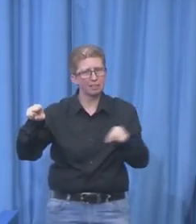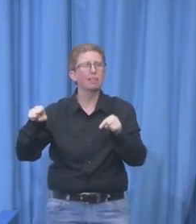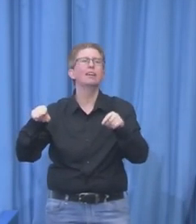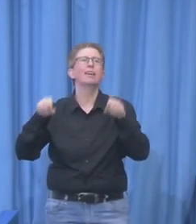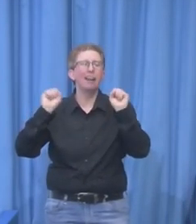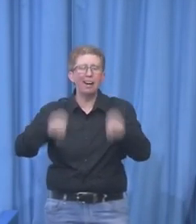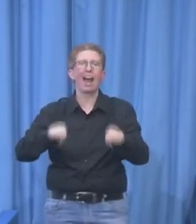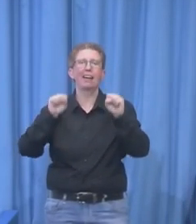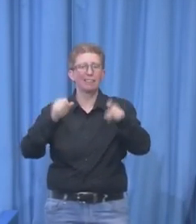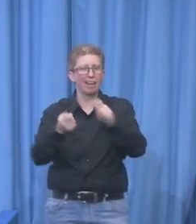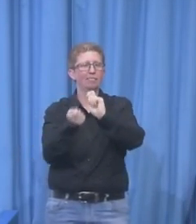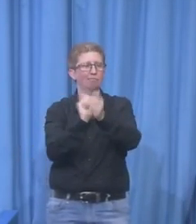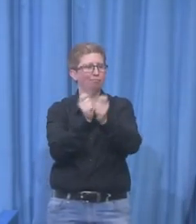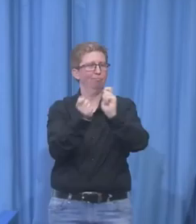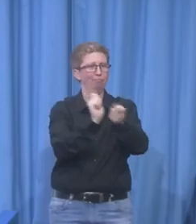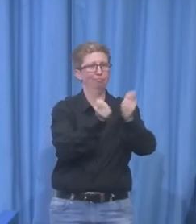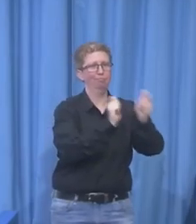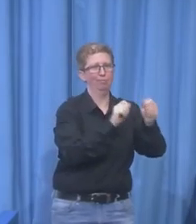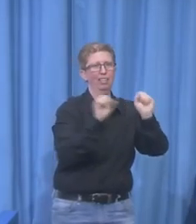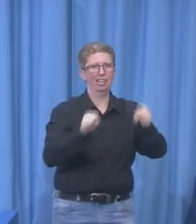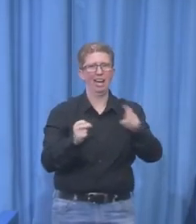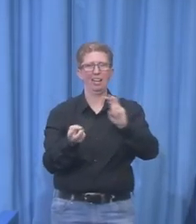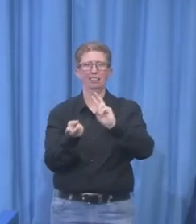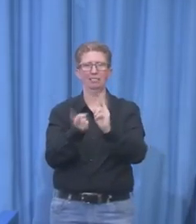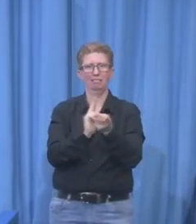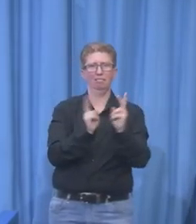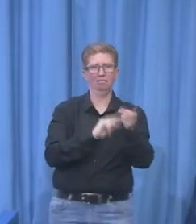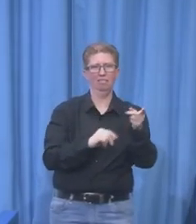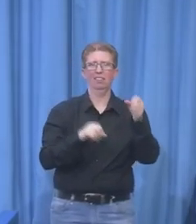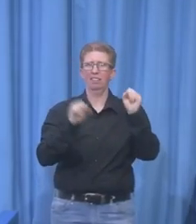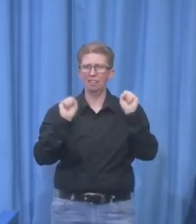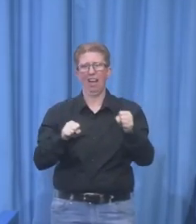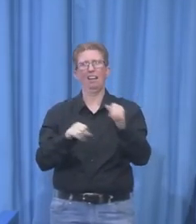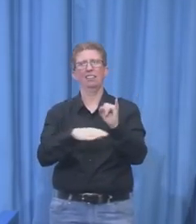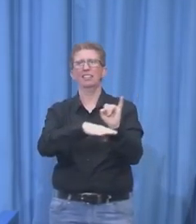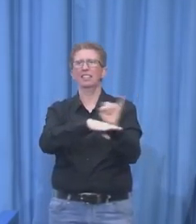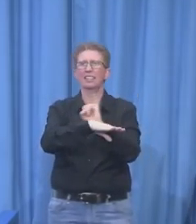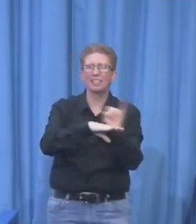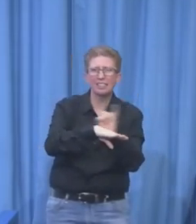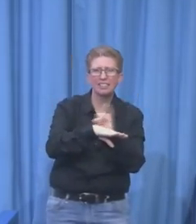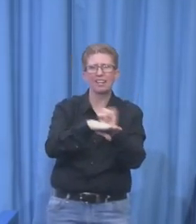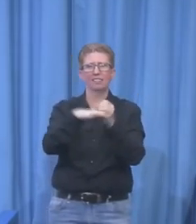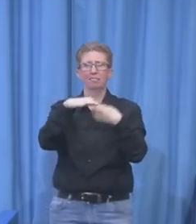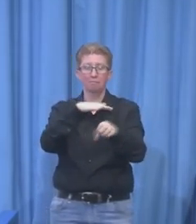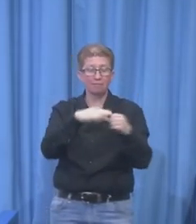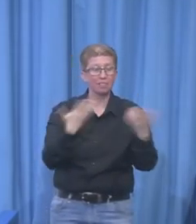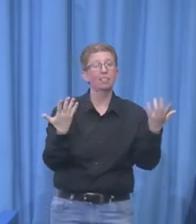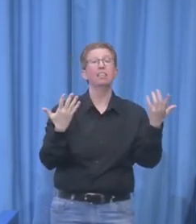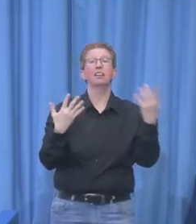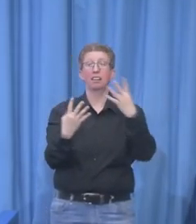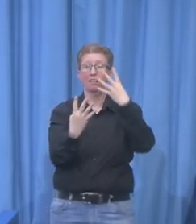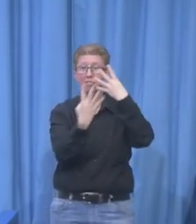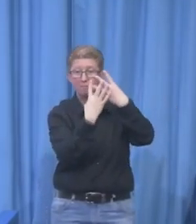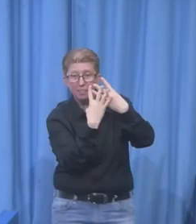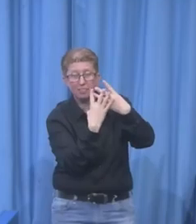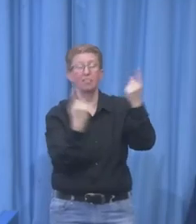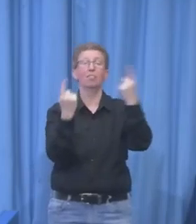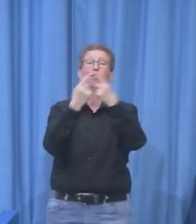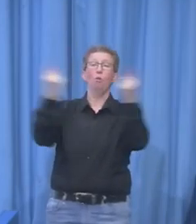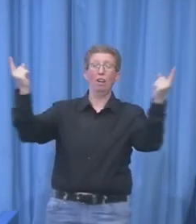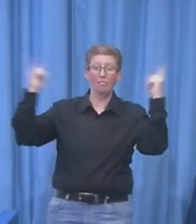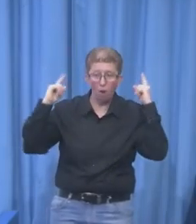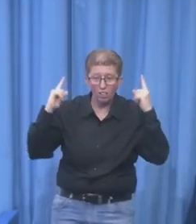have programs in the government and in jails. We have programs in universities and colleges. We have programs in